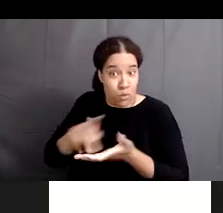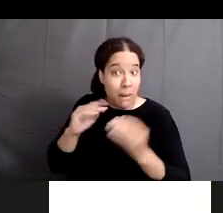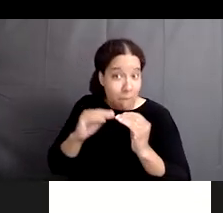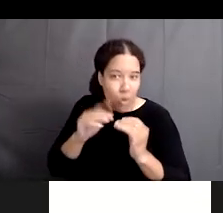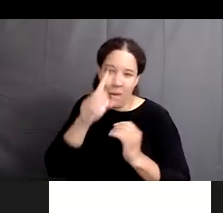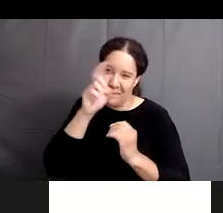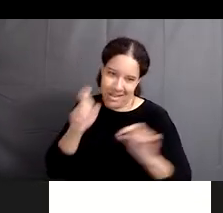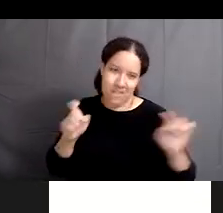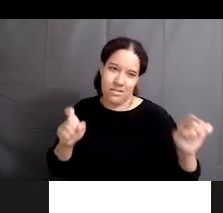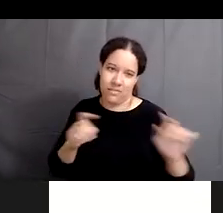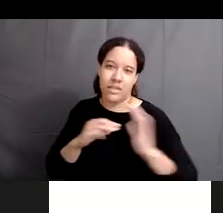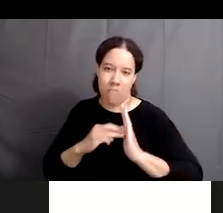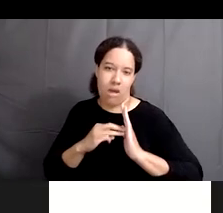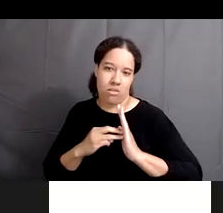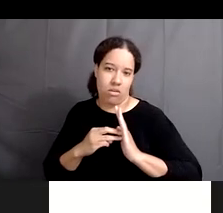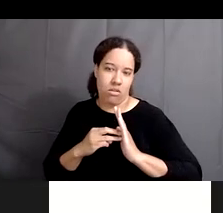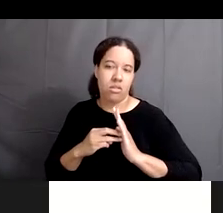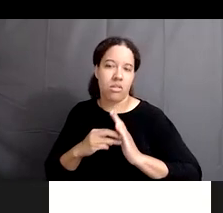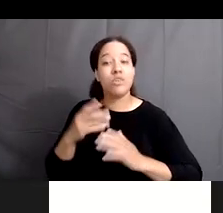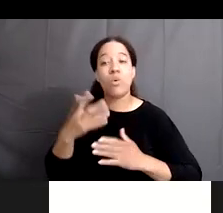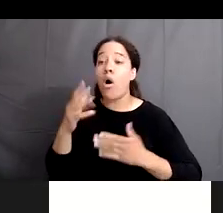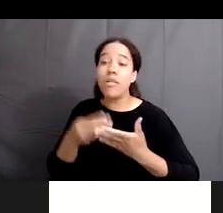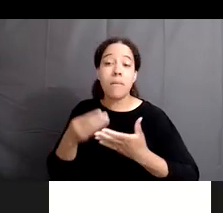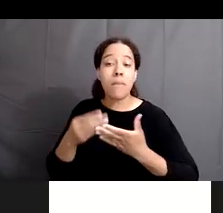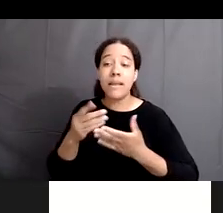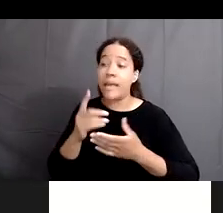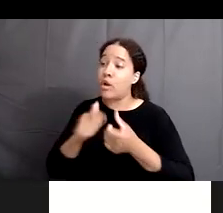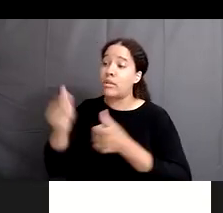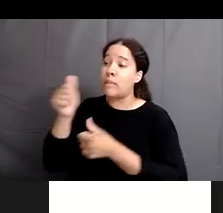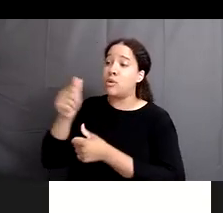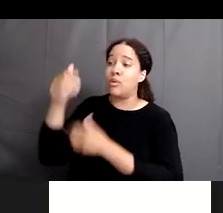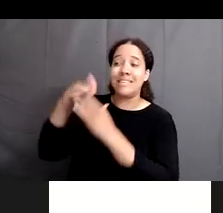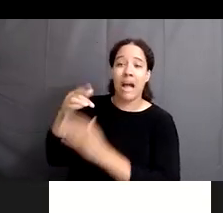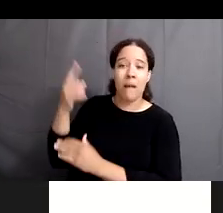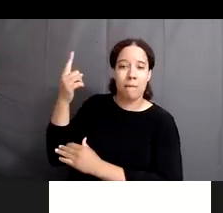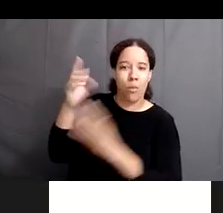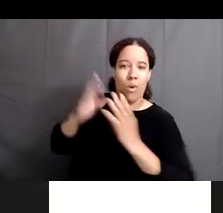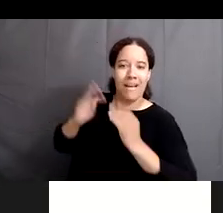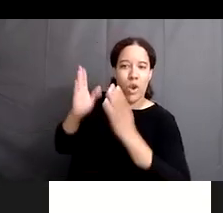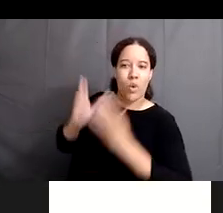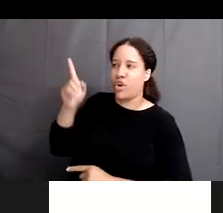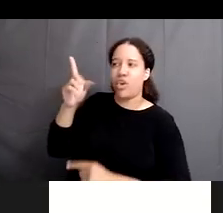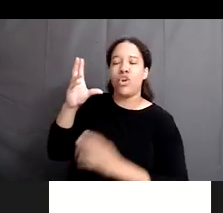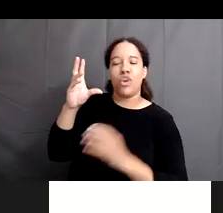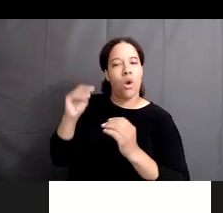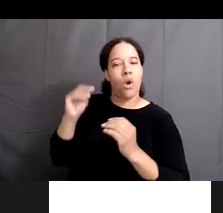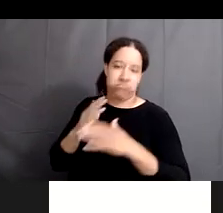to the top. We're trying to disperse that wealth through our community and cooperative.